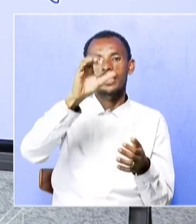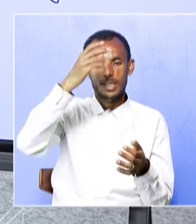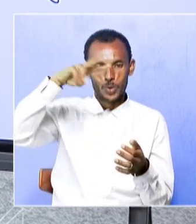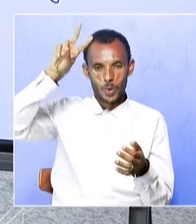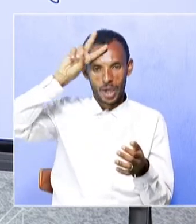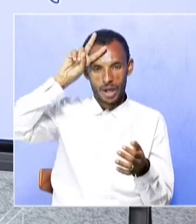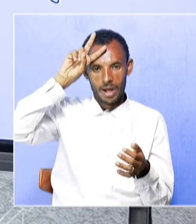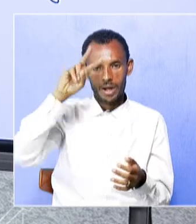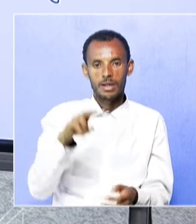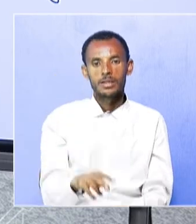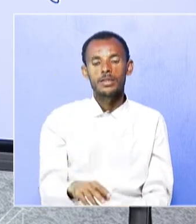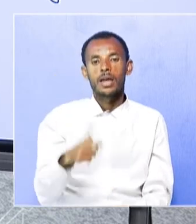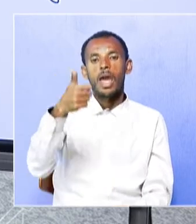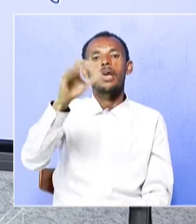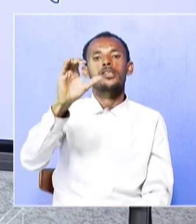square